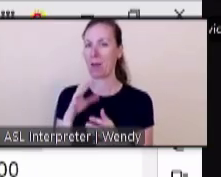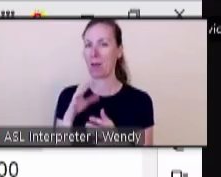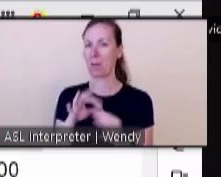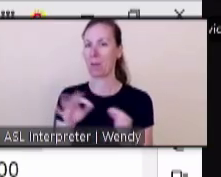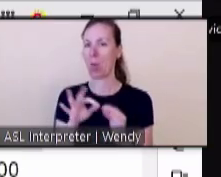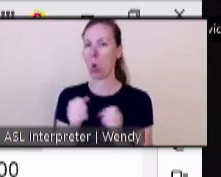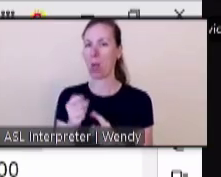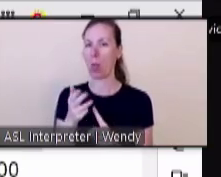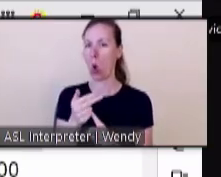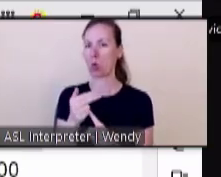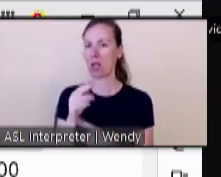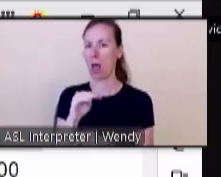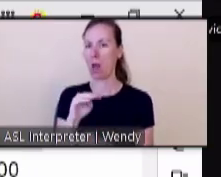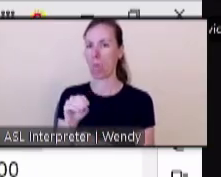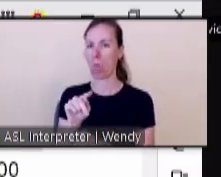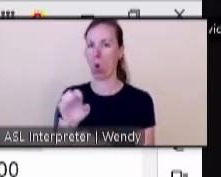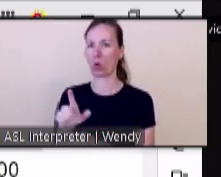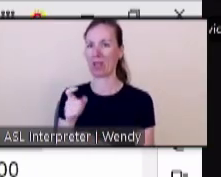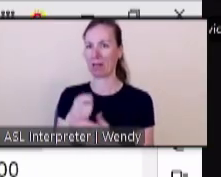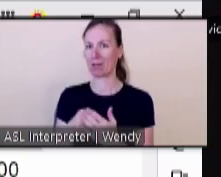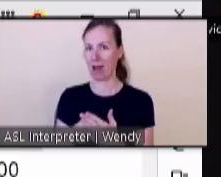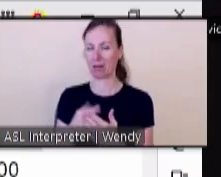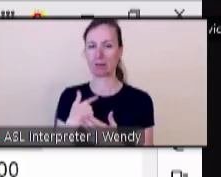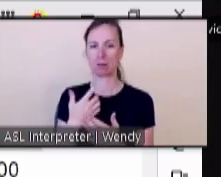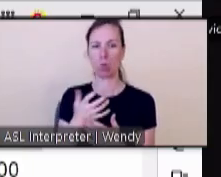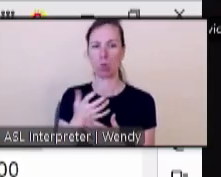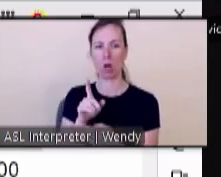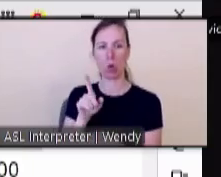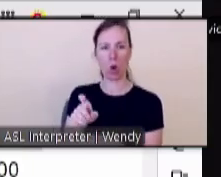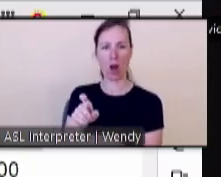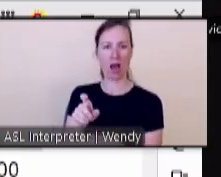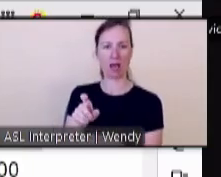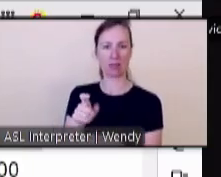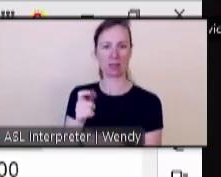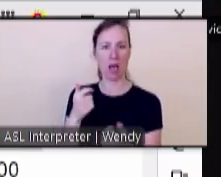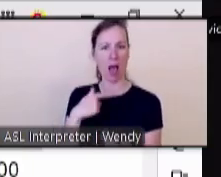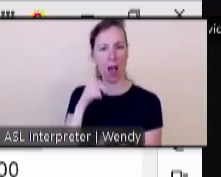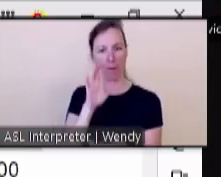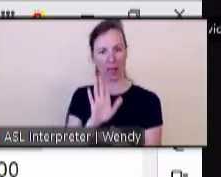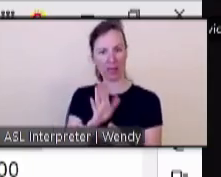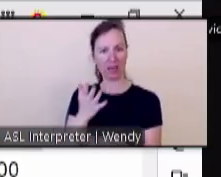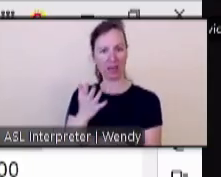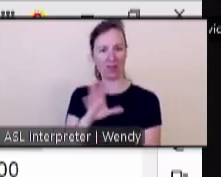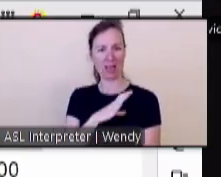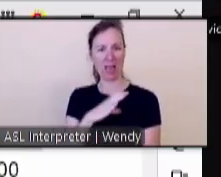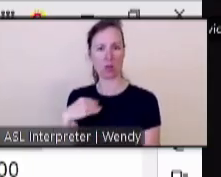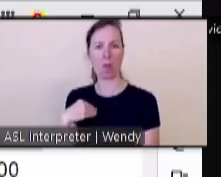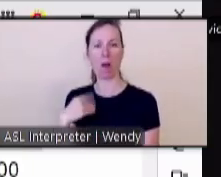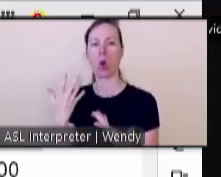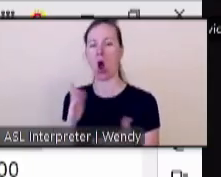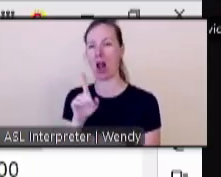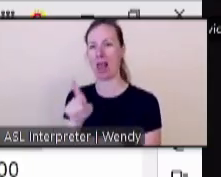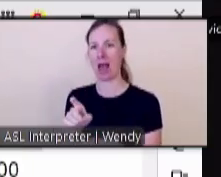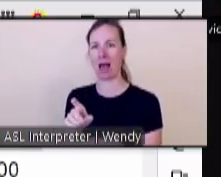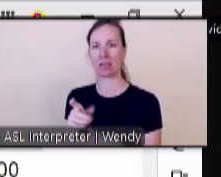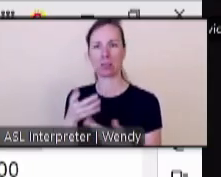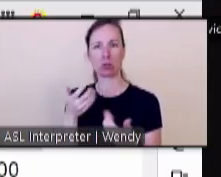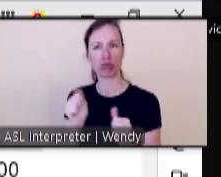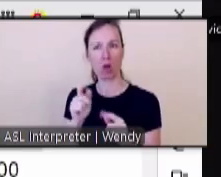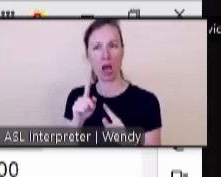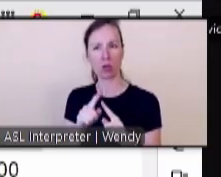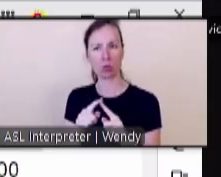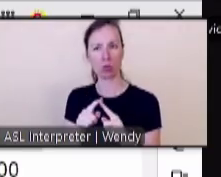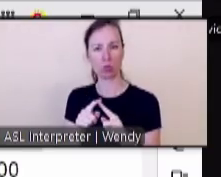And just to ask, which I believe the council member already asked, to try to break down